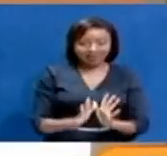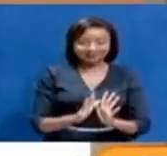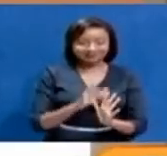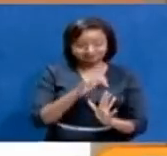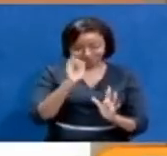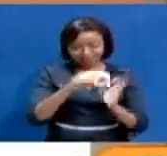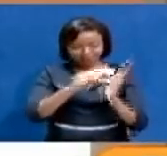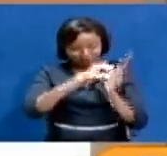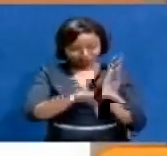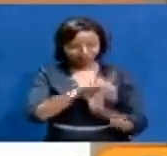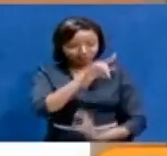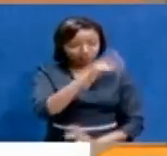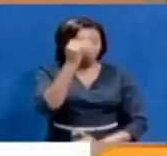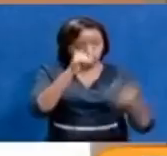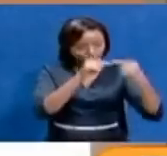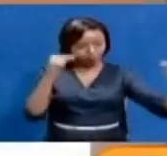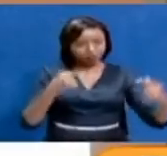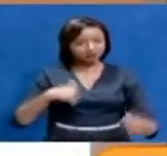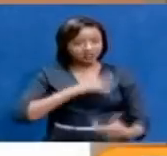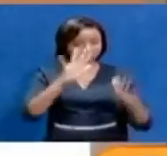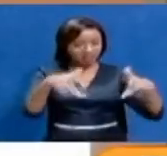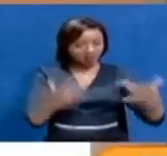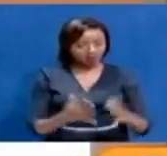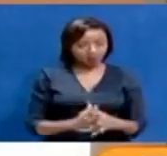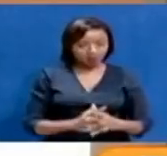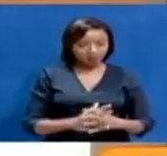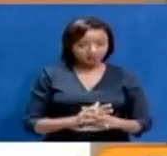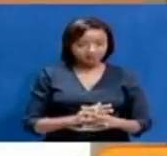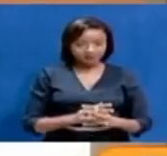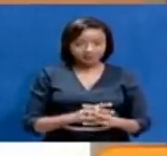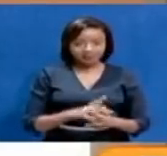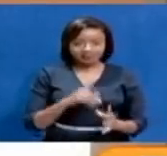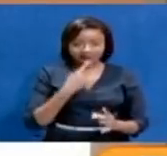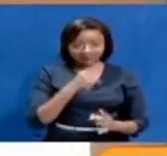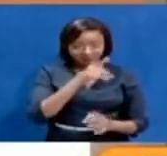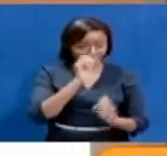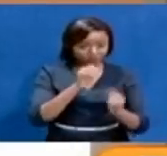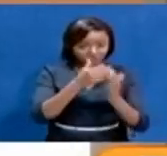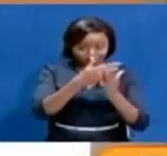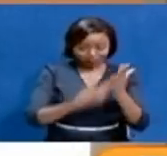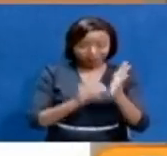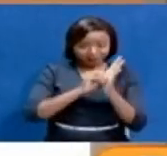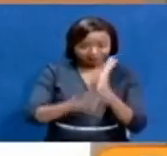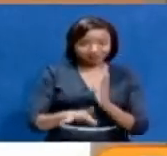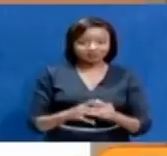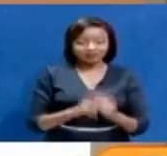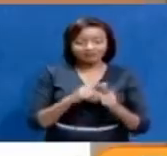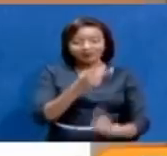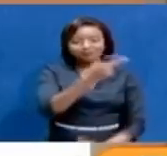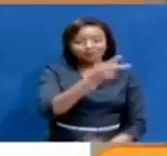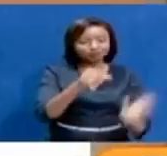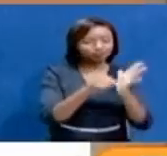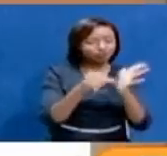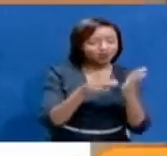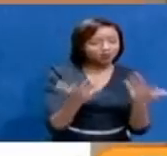the society. The LSK's counsel has endorsed their delisting subject to a fair trial. The two are blamed